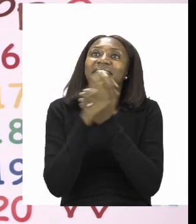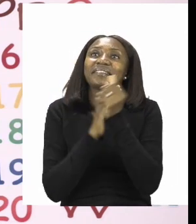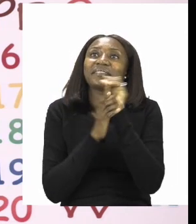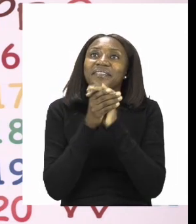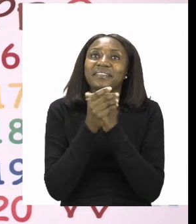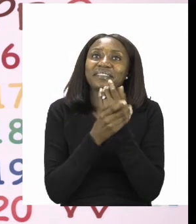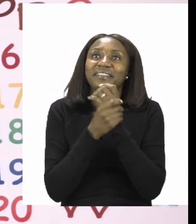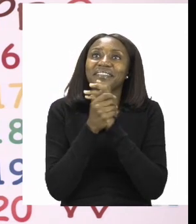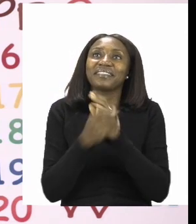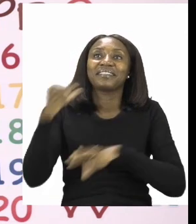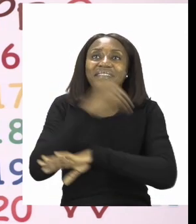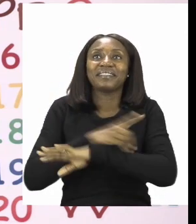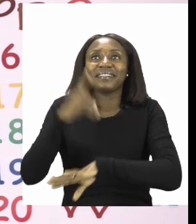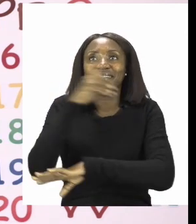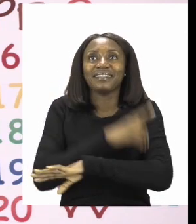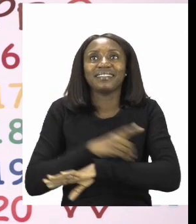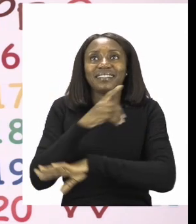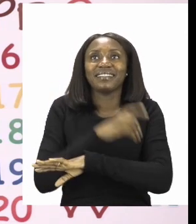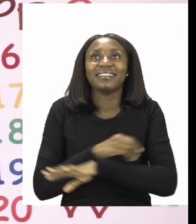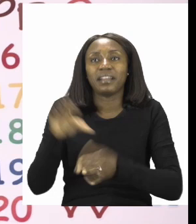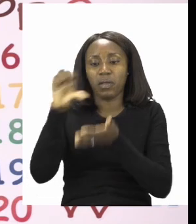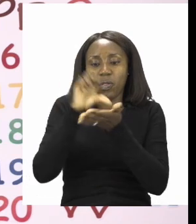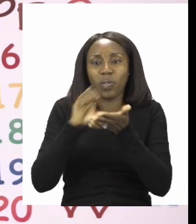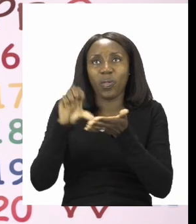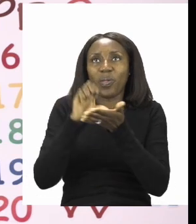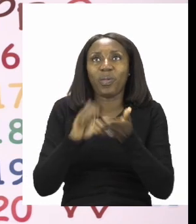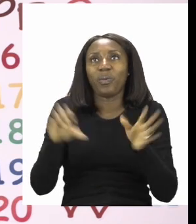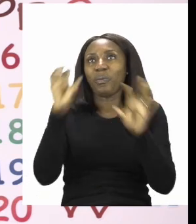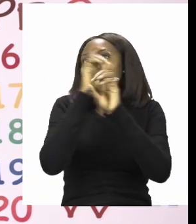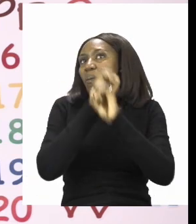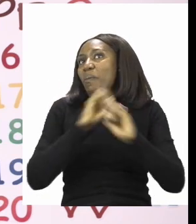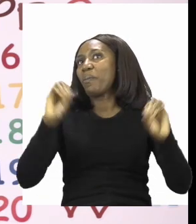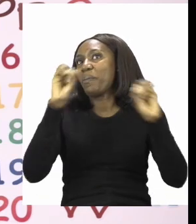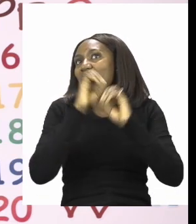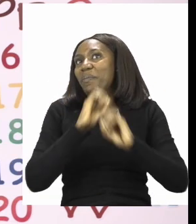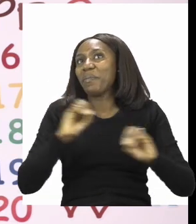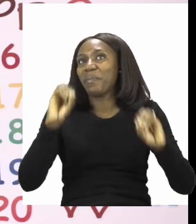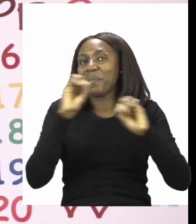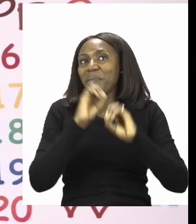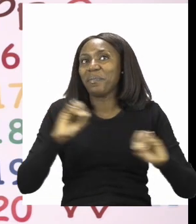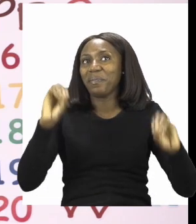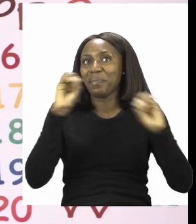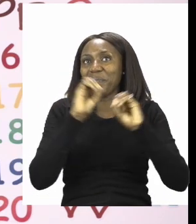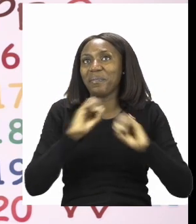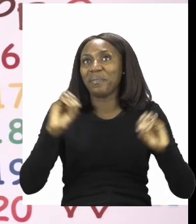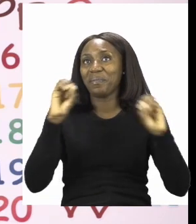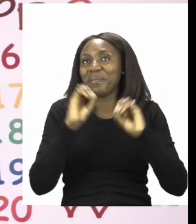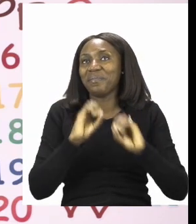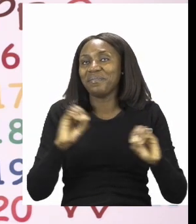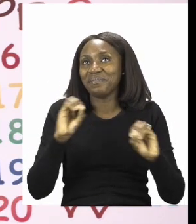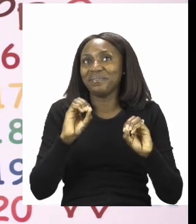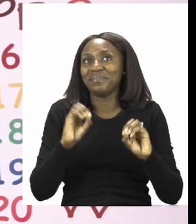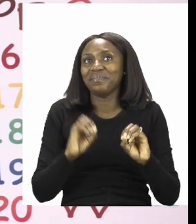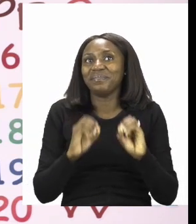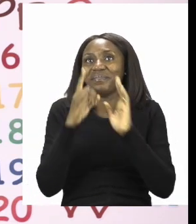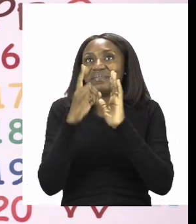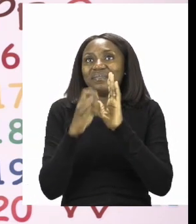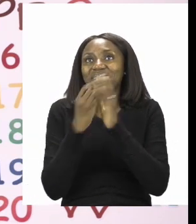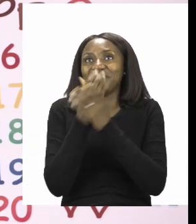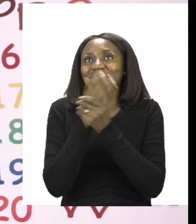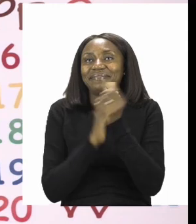Sanitize every day so the germs can stay away.